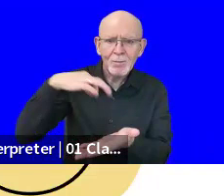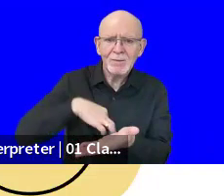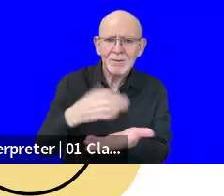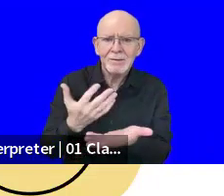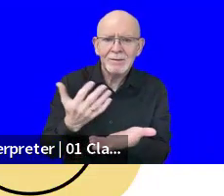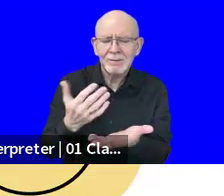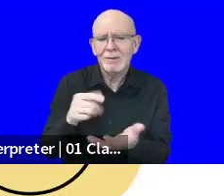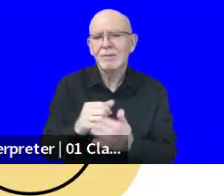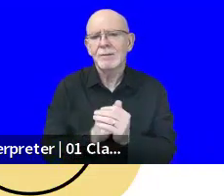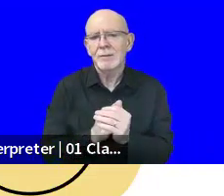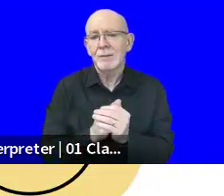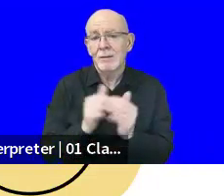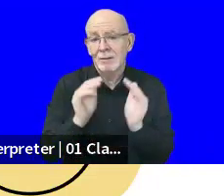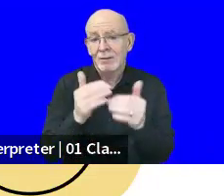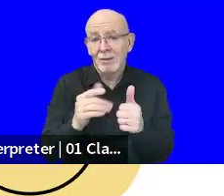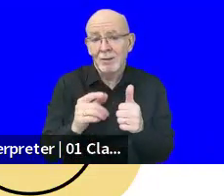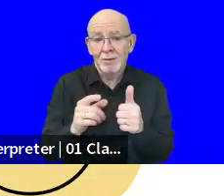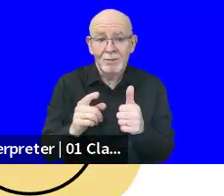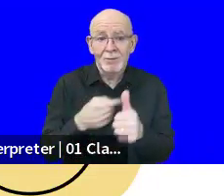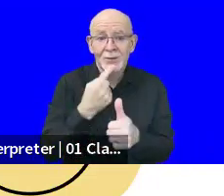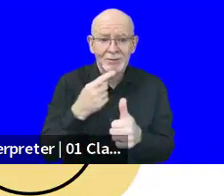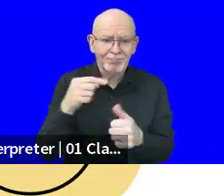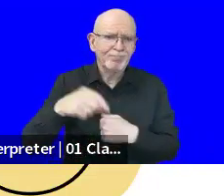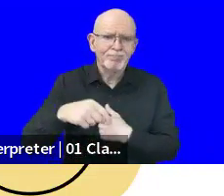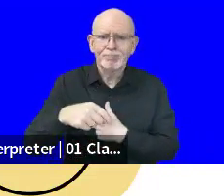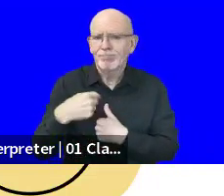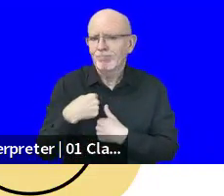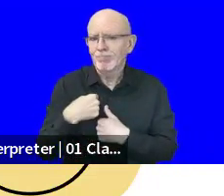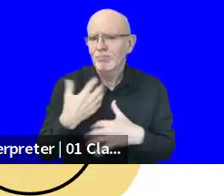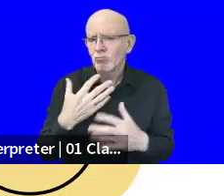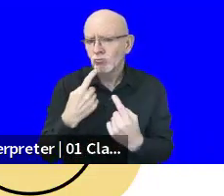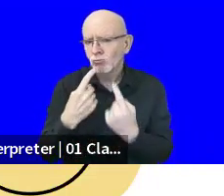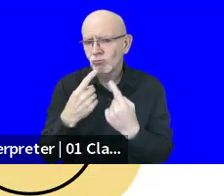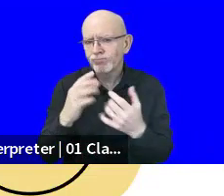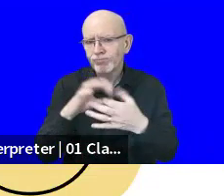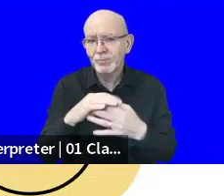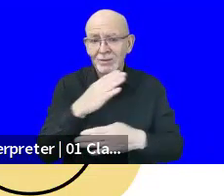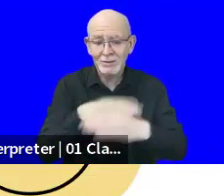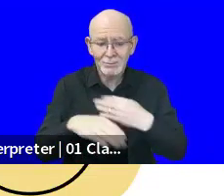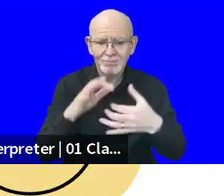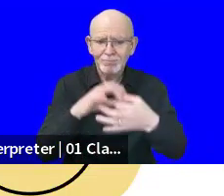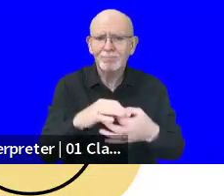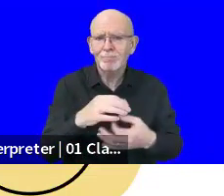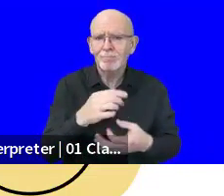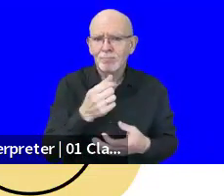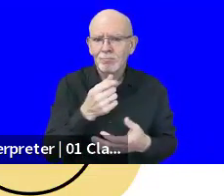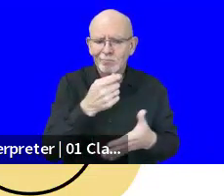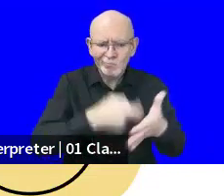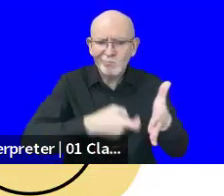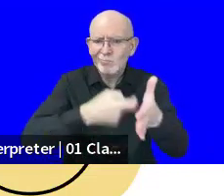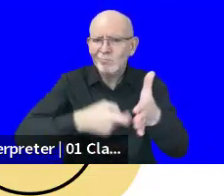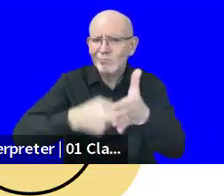costs for a while now, and I think many of you have participated in some of the webinars that we had